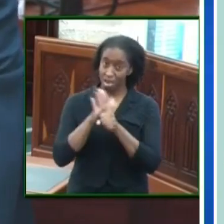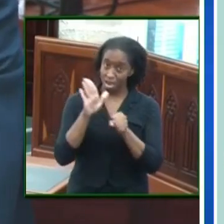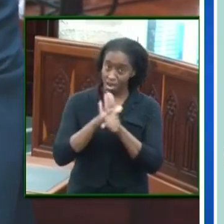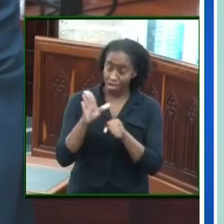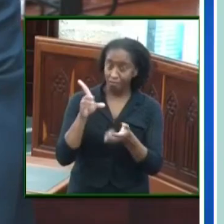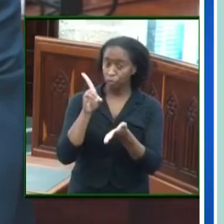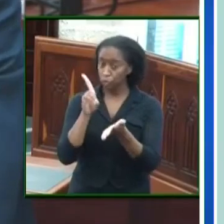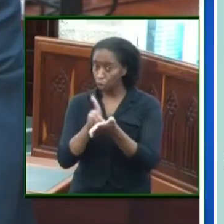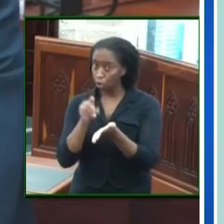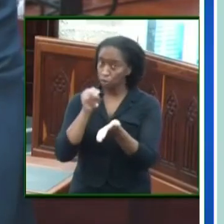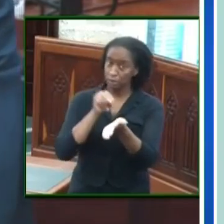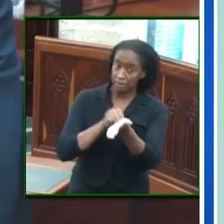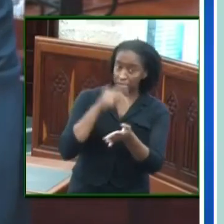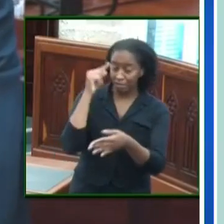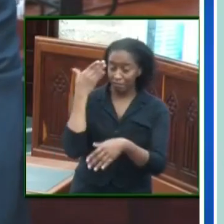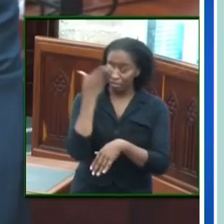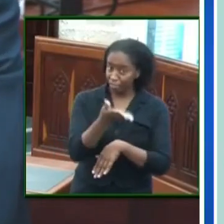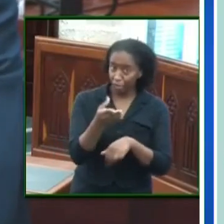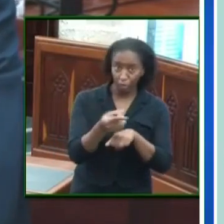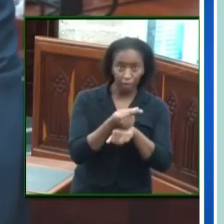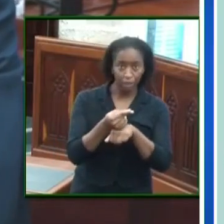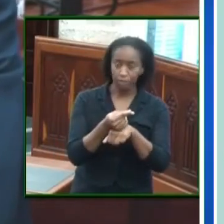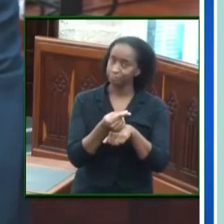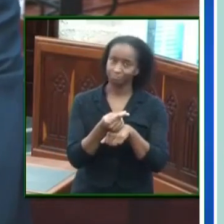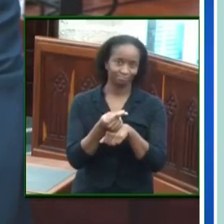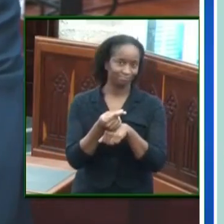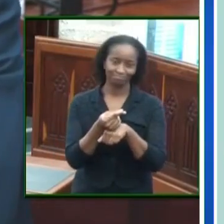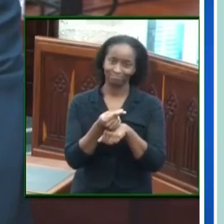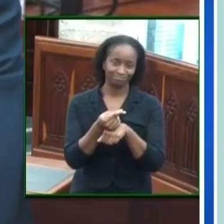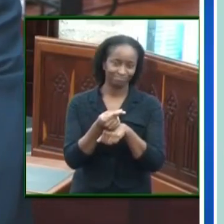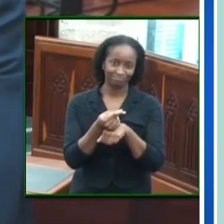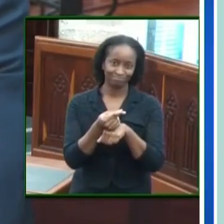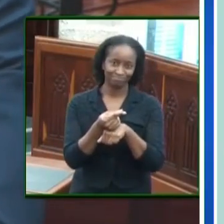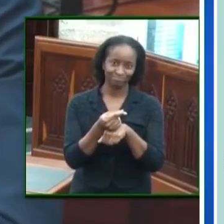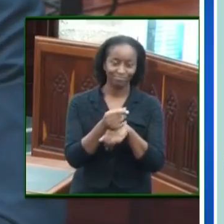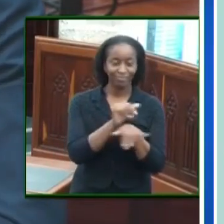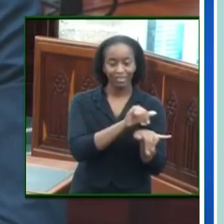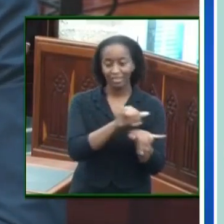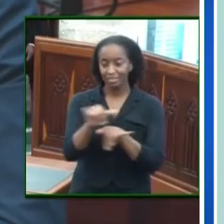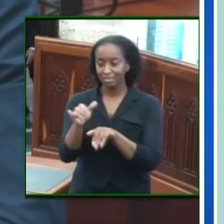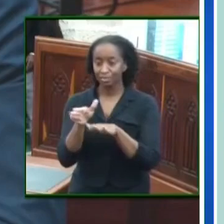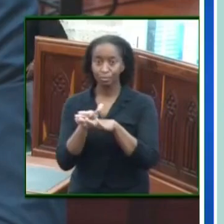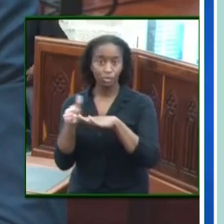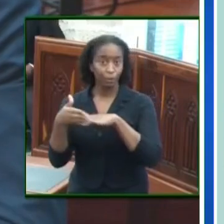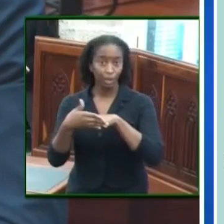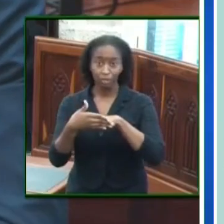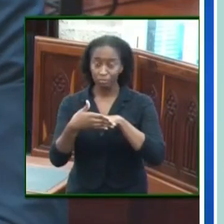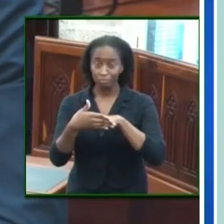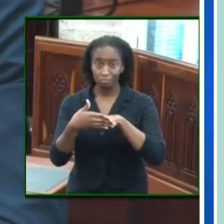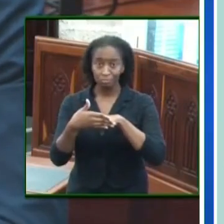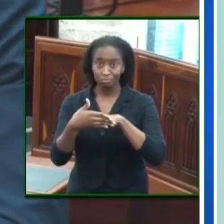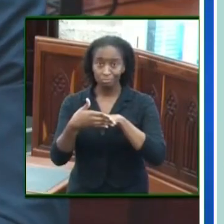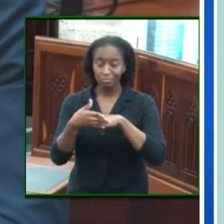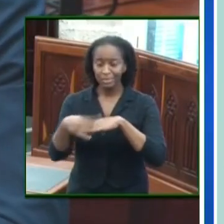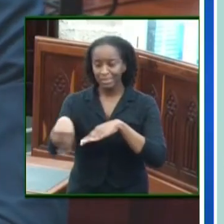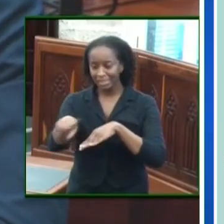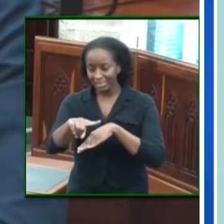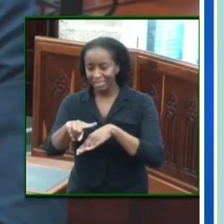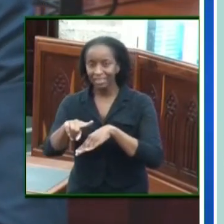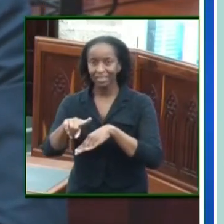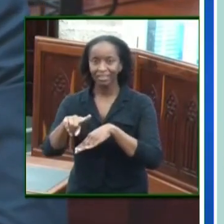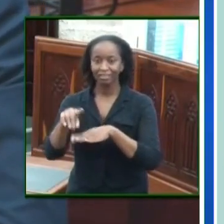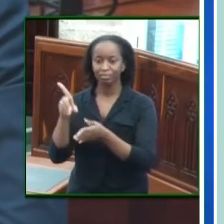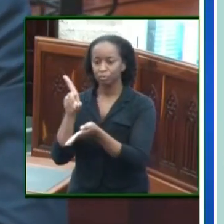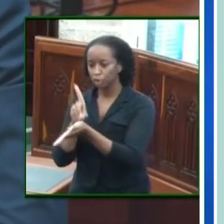are heavily dependent. Interestingly, so too is Jamaica, deeply intertwined with the assistance from